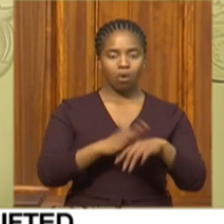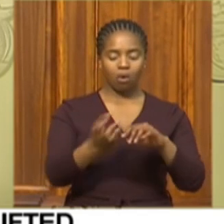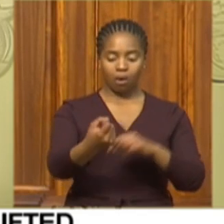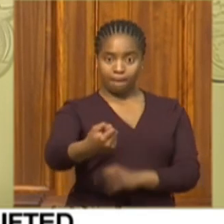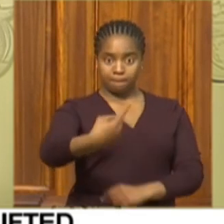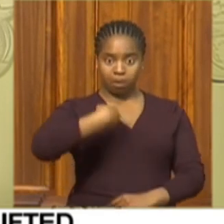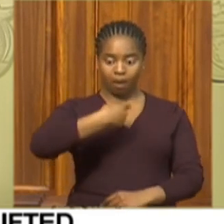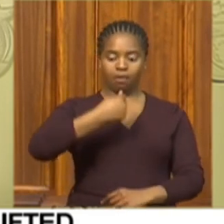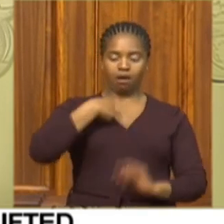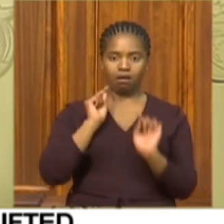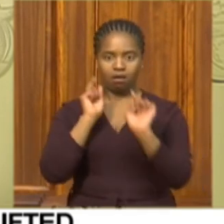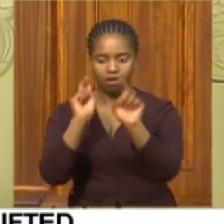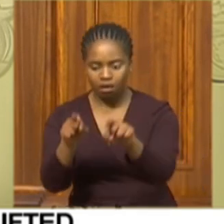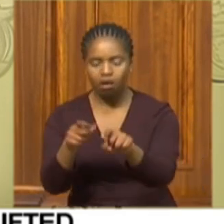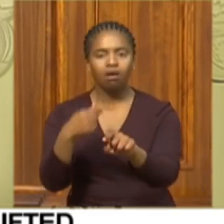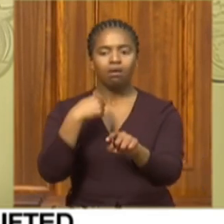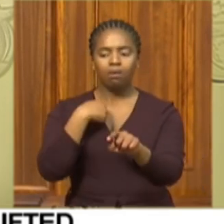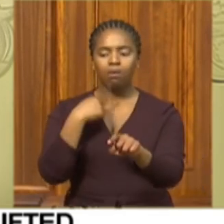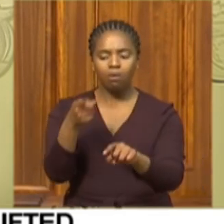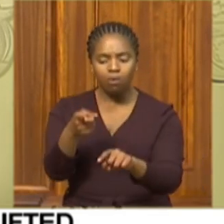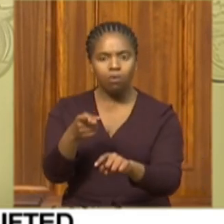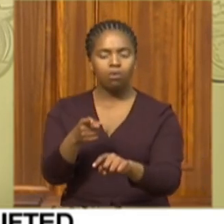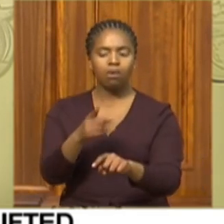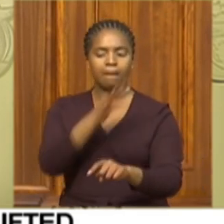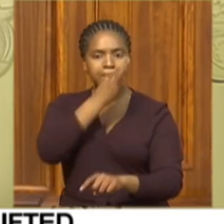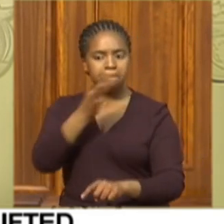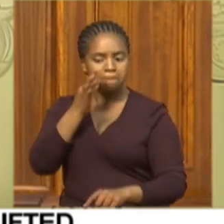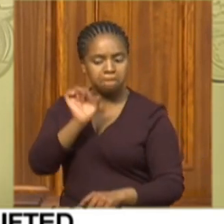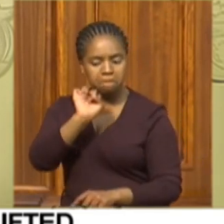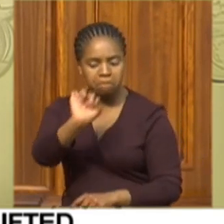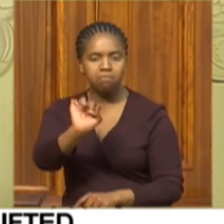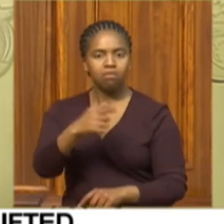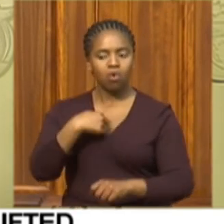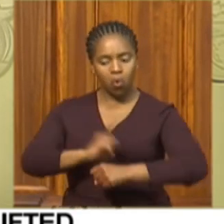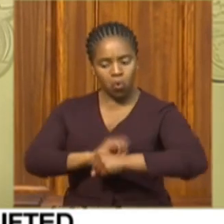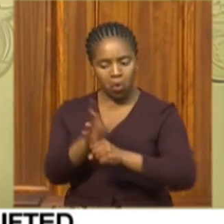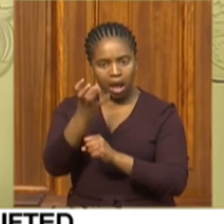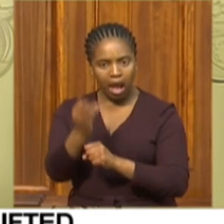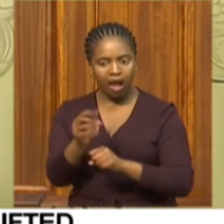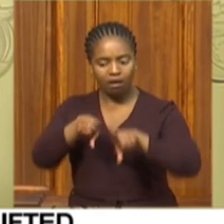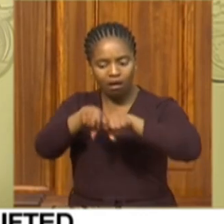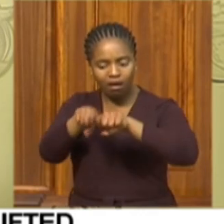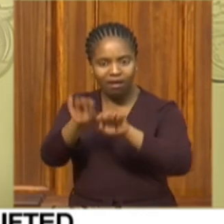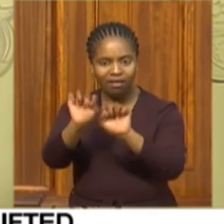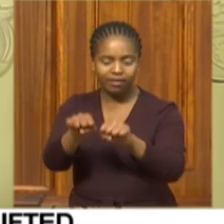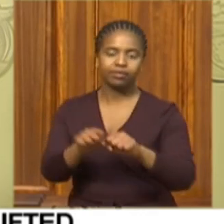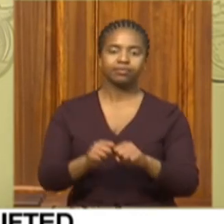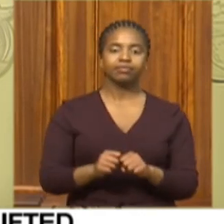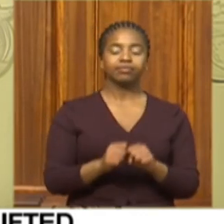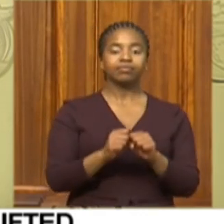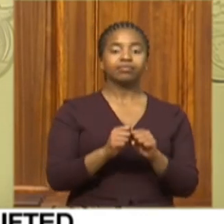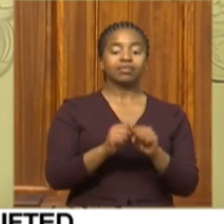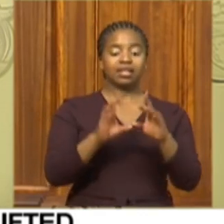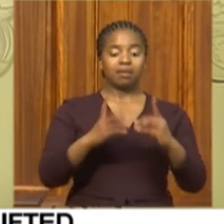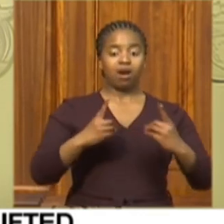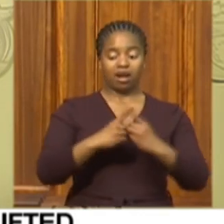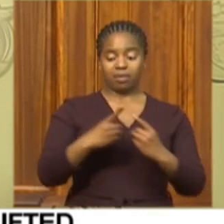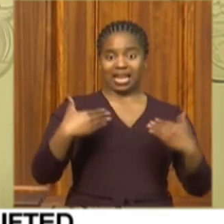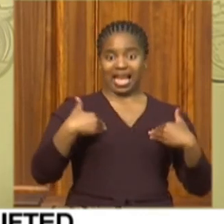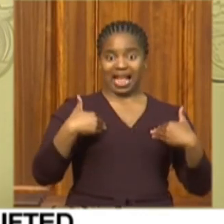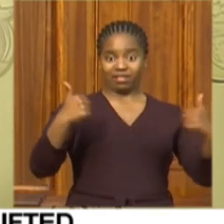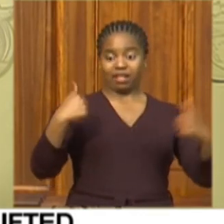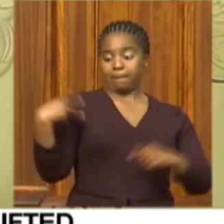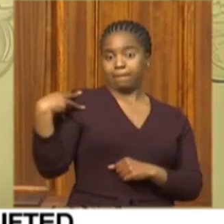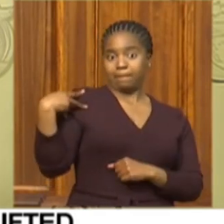while preserving their privacy and anonymity. The Minister of Health, acting on behalf of our